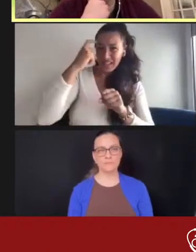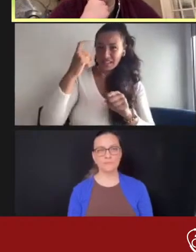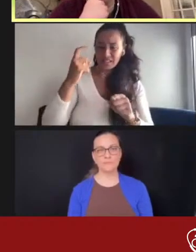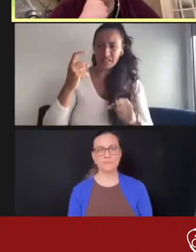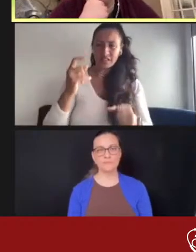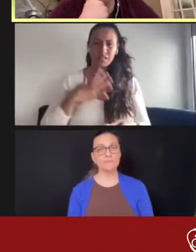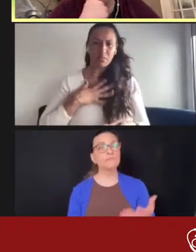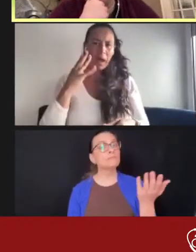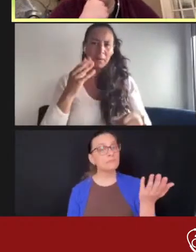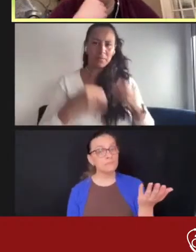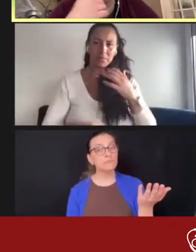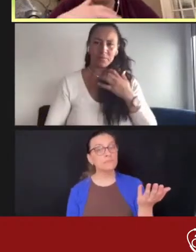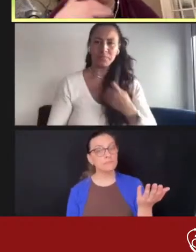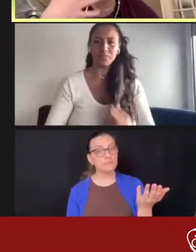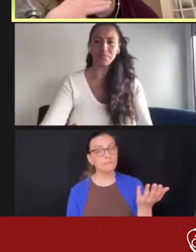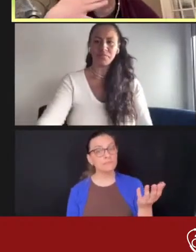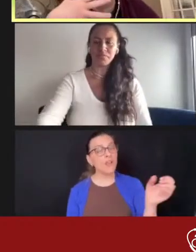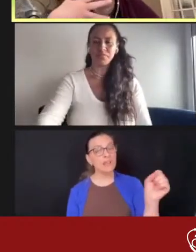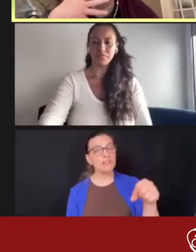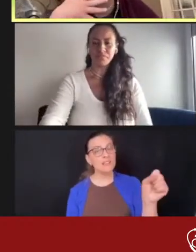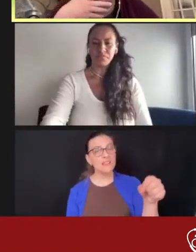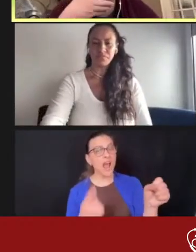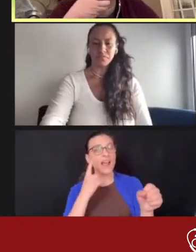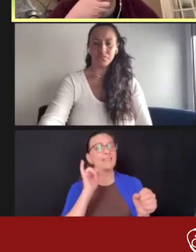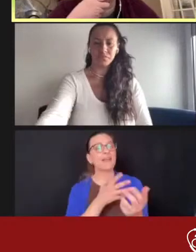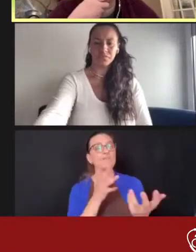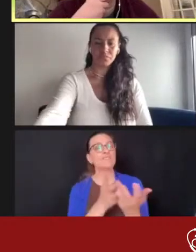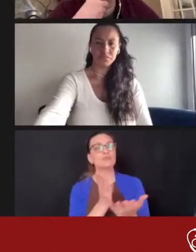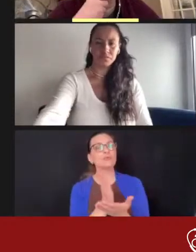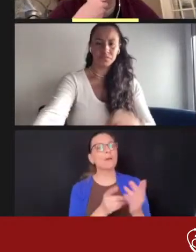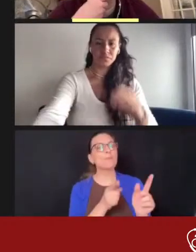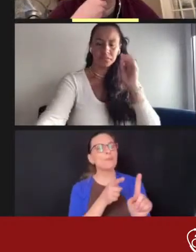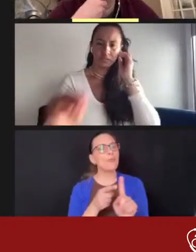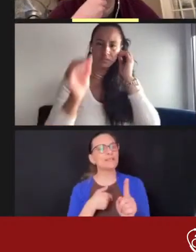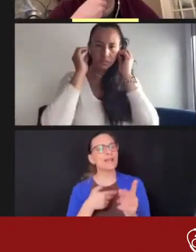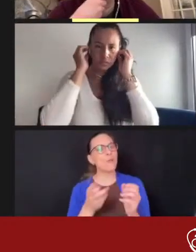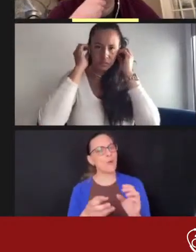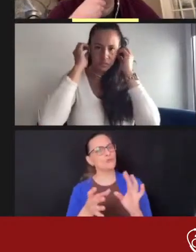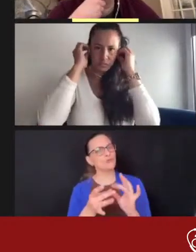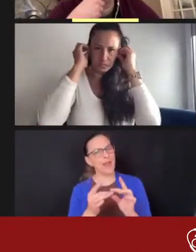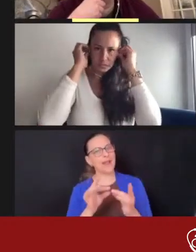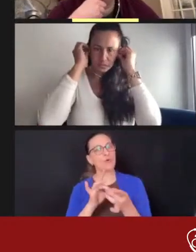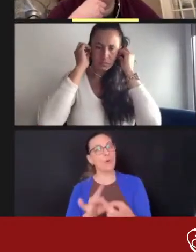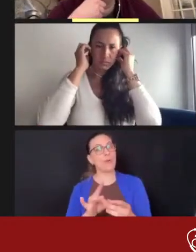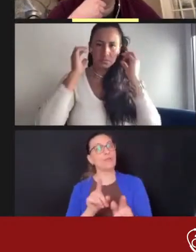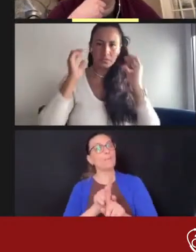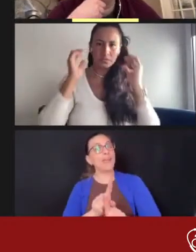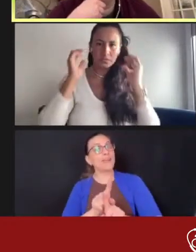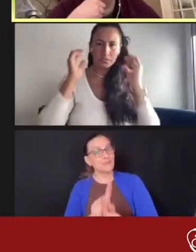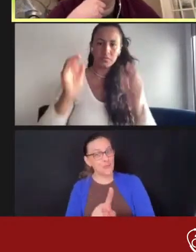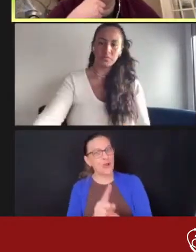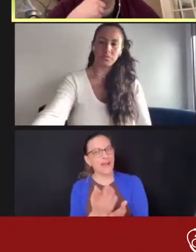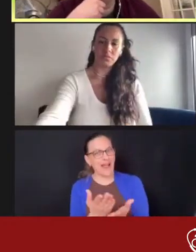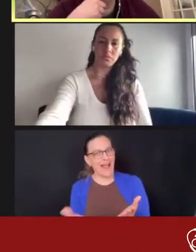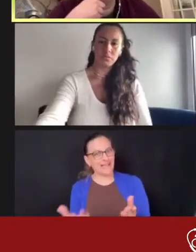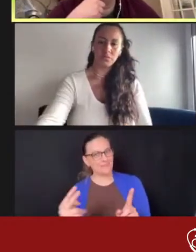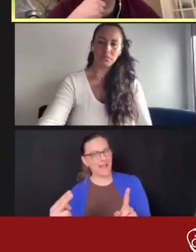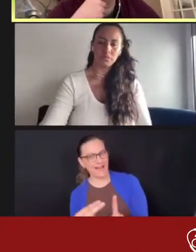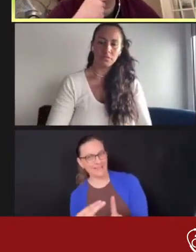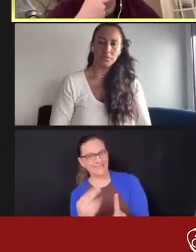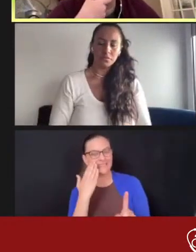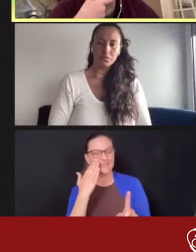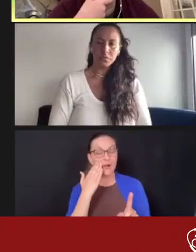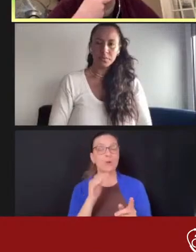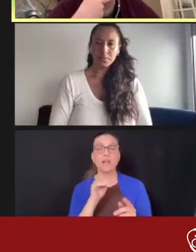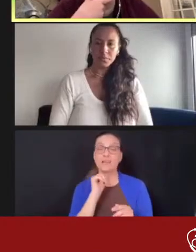with some of the points I wanted to make around the mentoring aspect, right? Is that not everybody necessarily knows